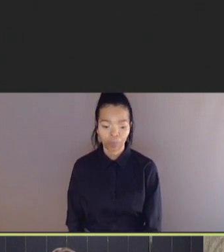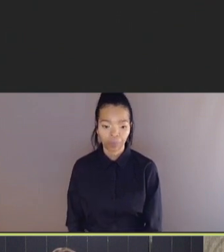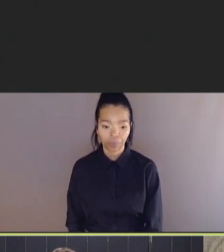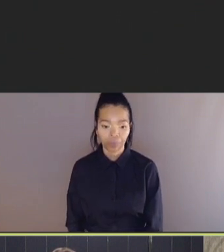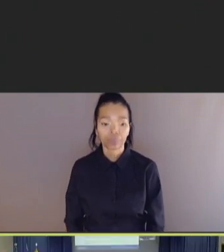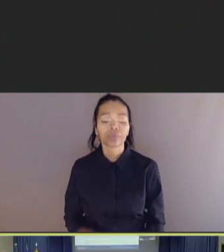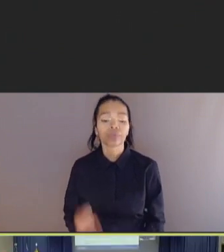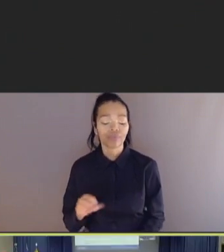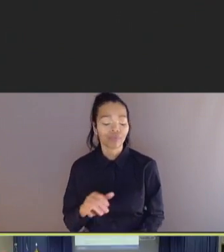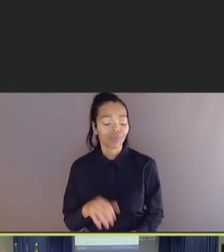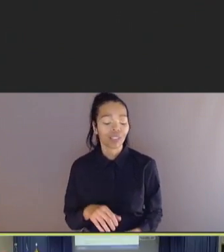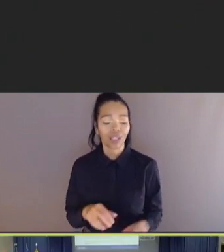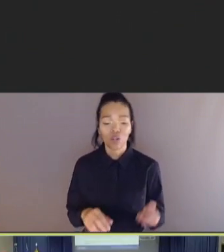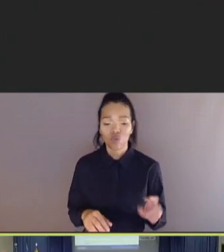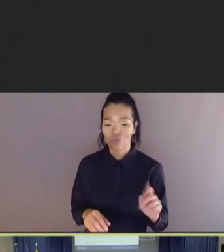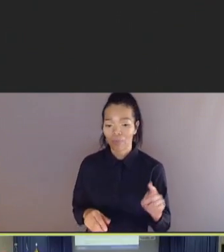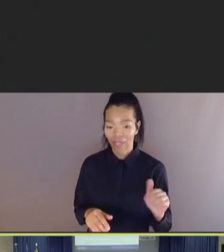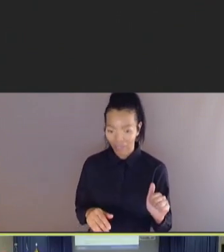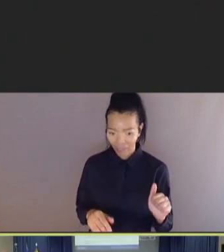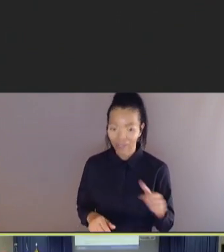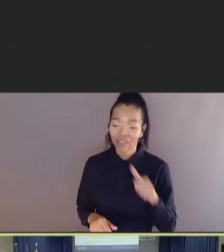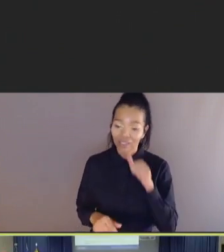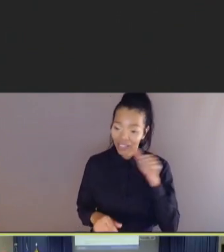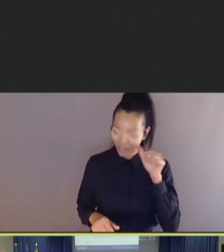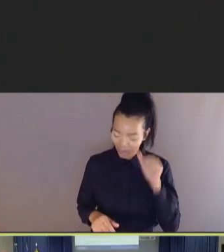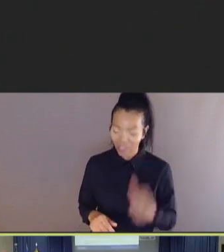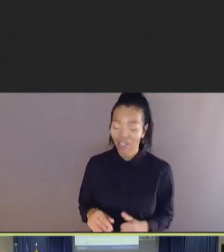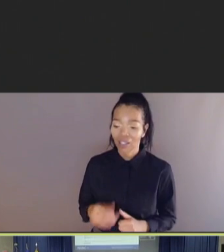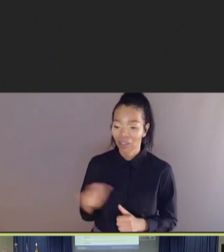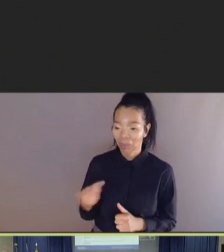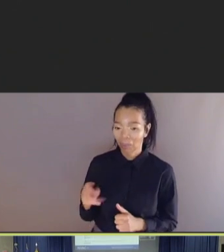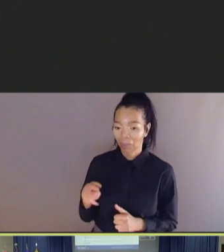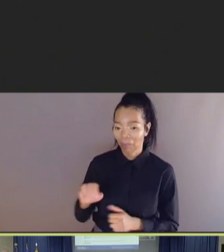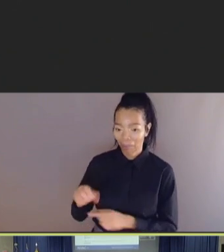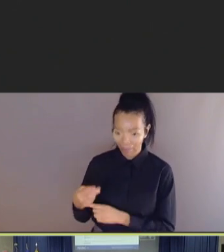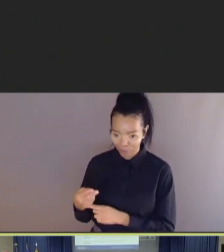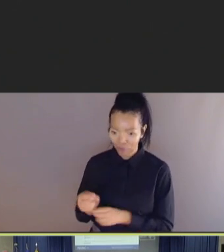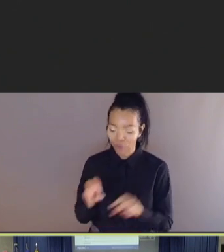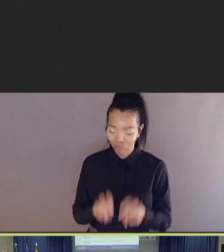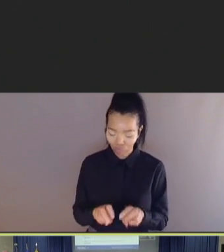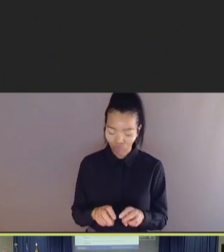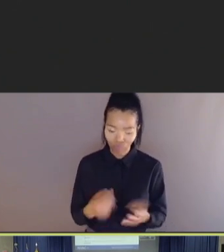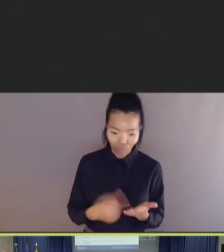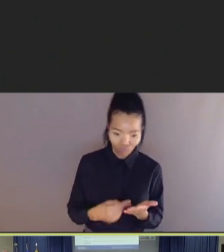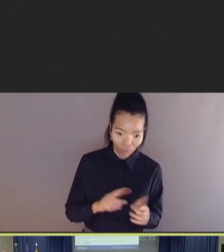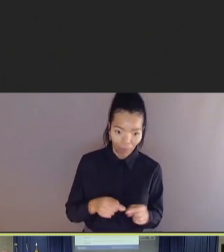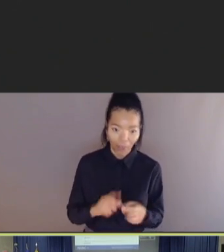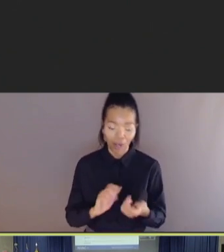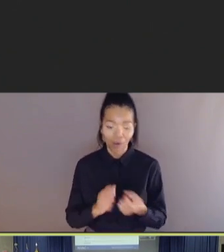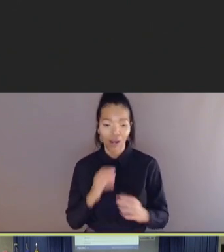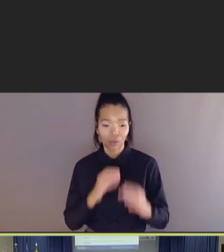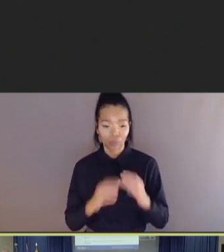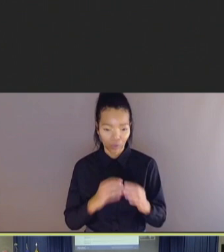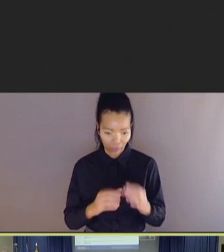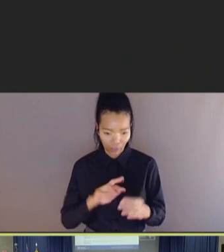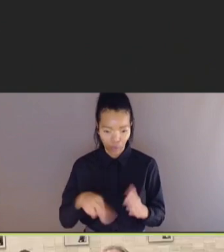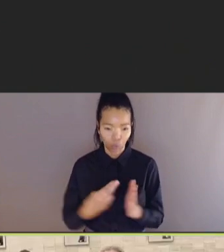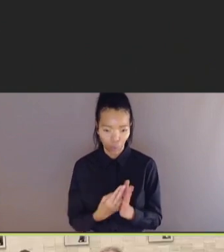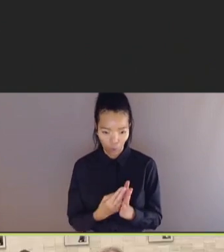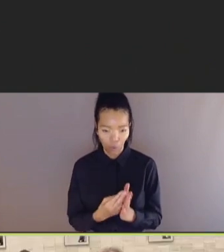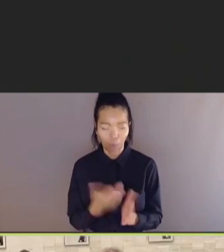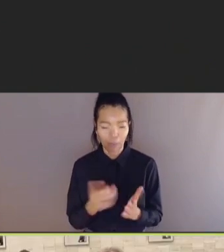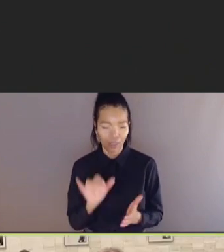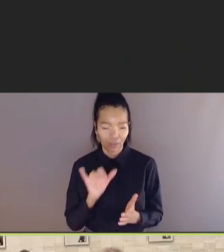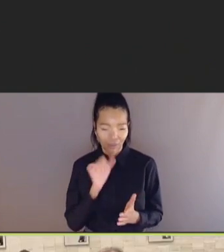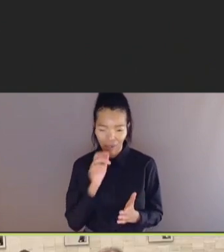Yesterday, Mitch and I were sitting next to each other and talking a little bit about the role of communication and not necessarily seeing that elevated to this level.